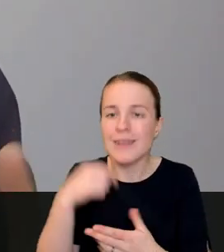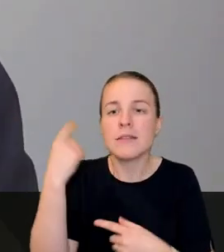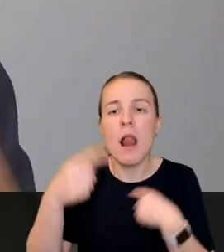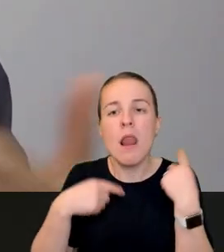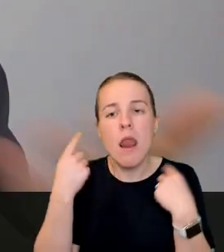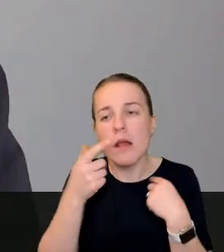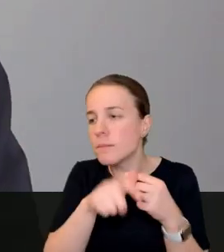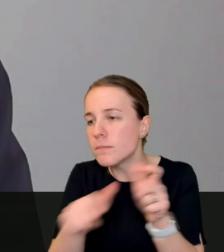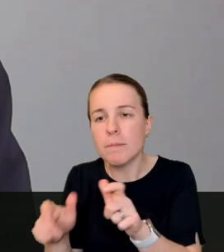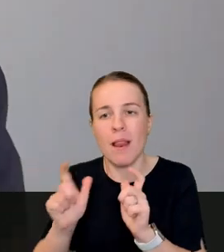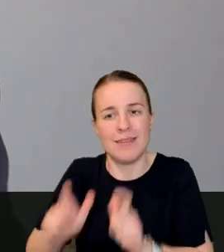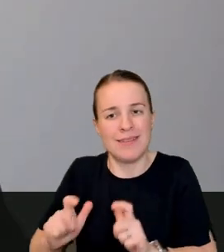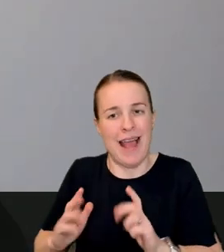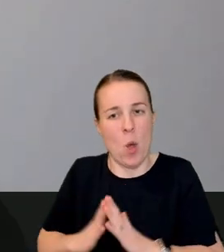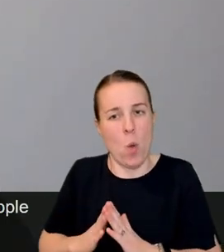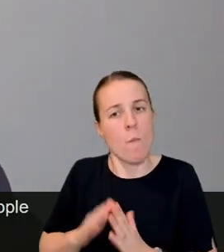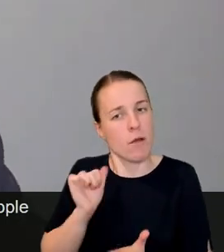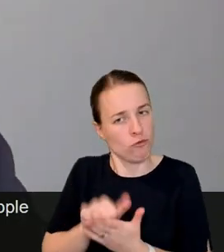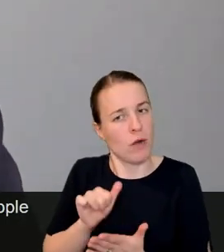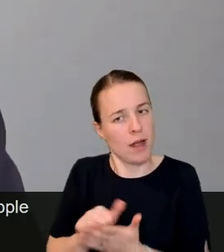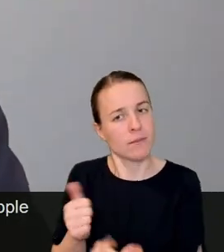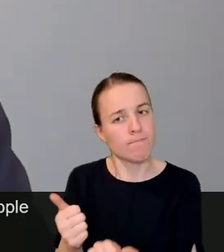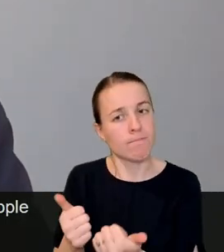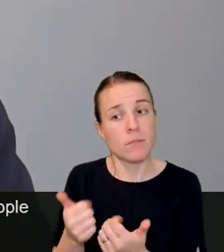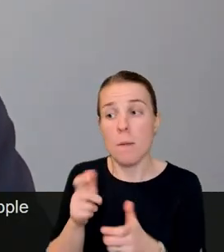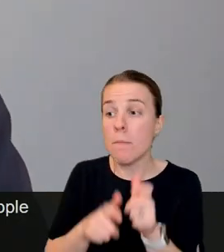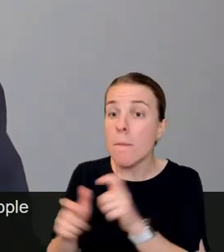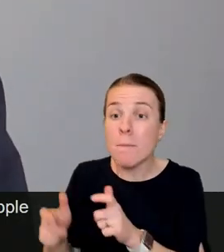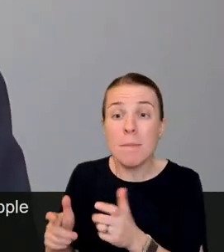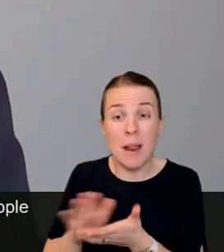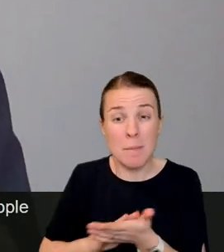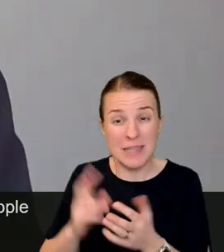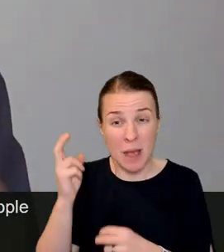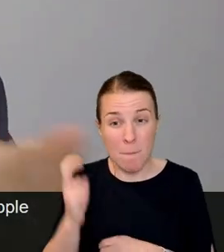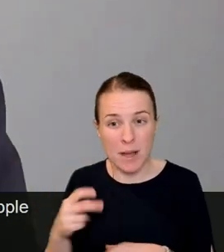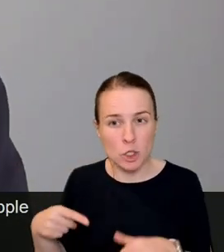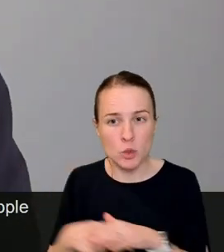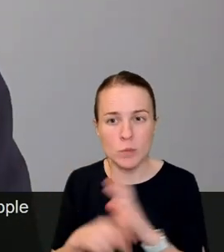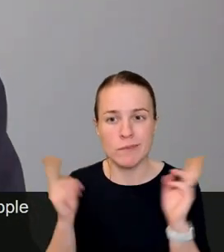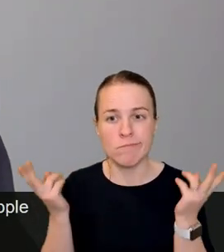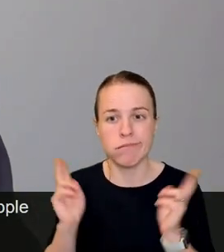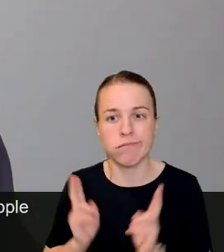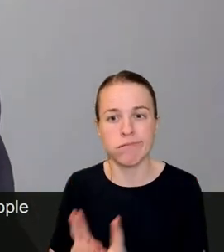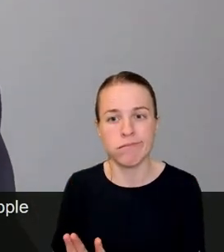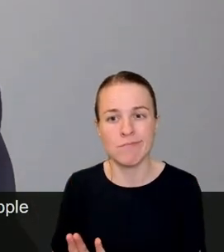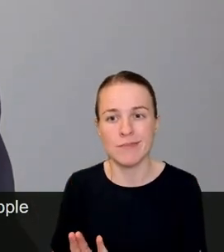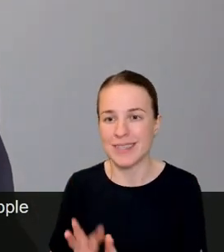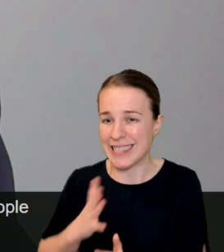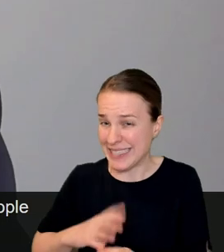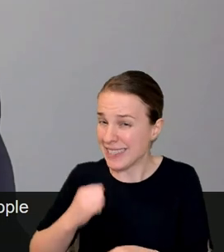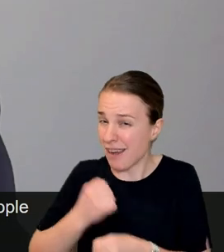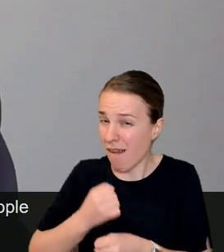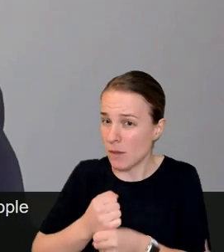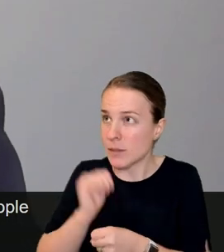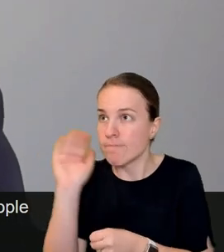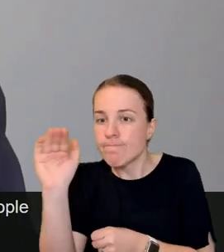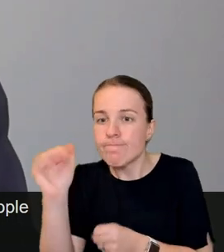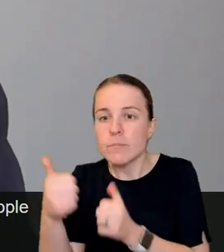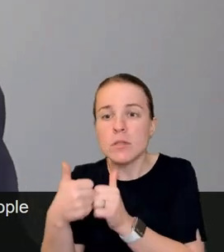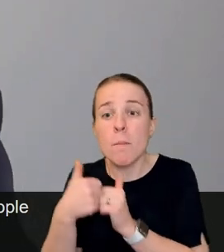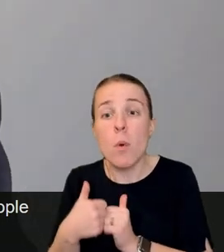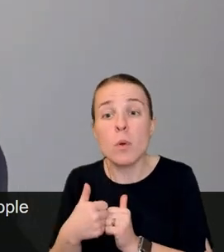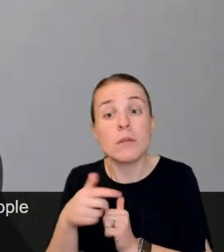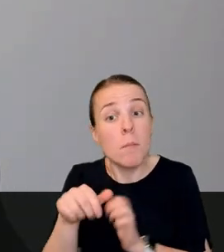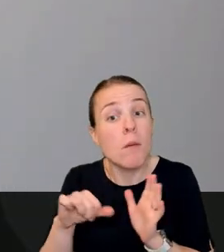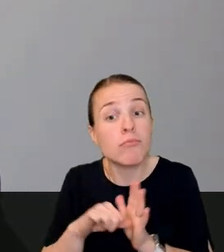few people used public transport. Our fares income dried up, and so we needed support from the government. The problem, Javier, is the government